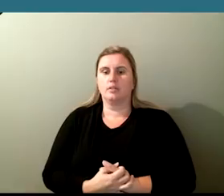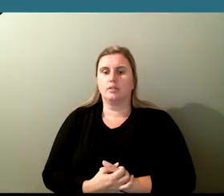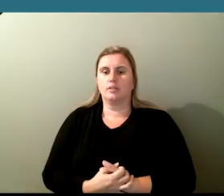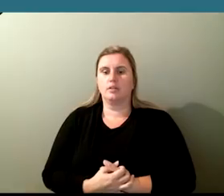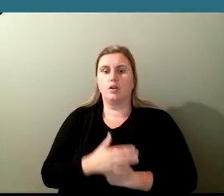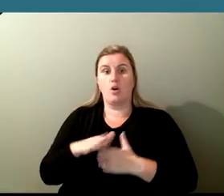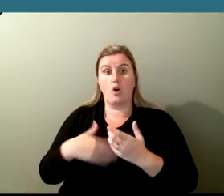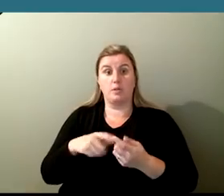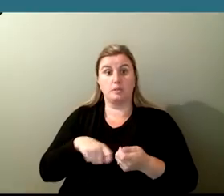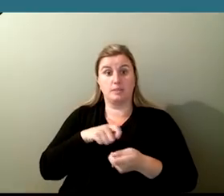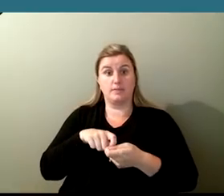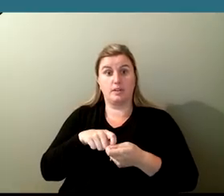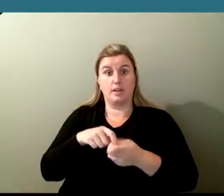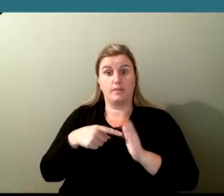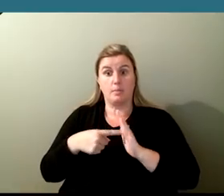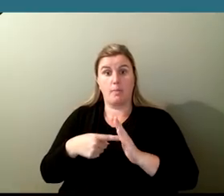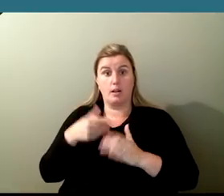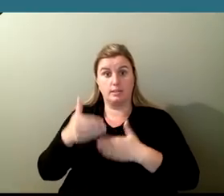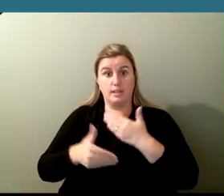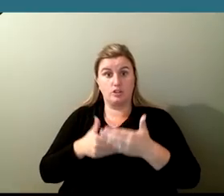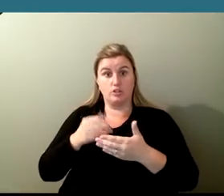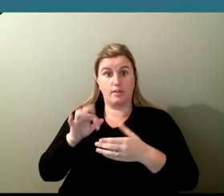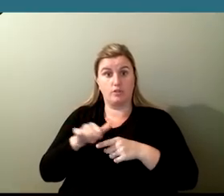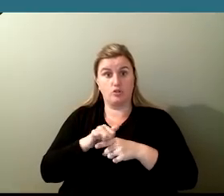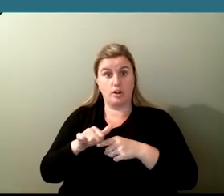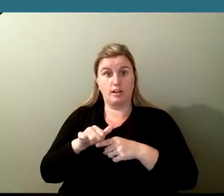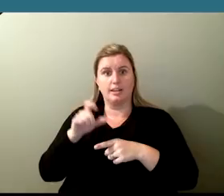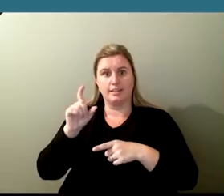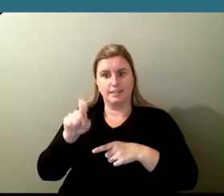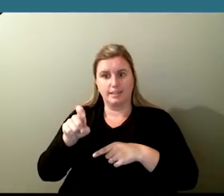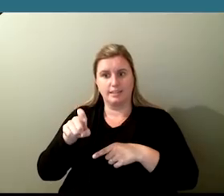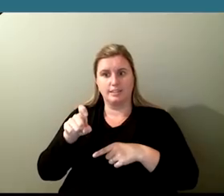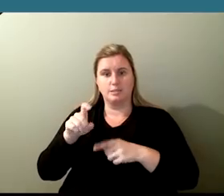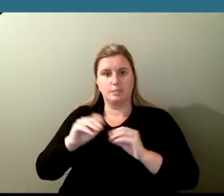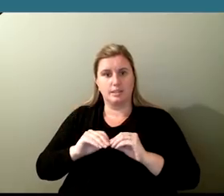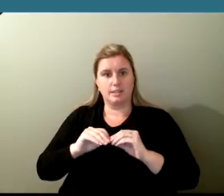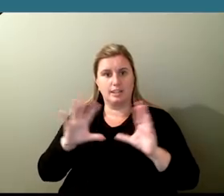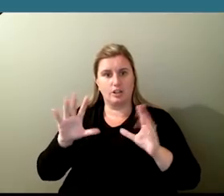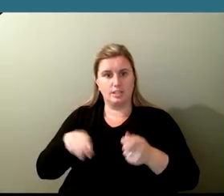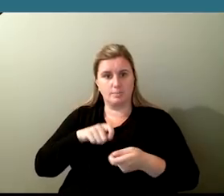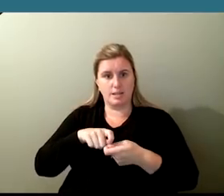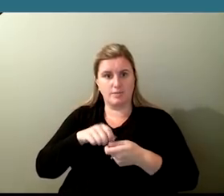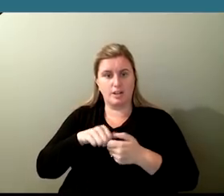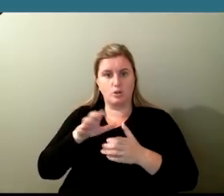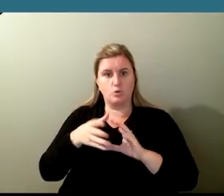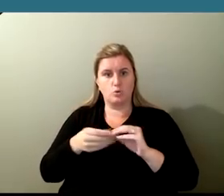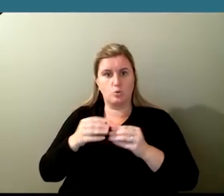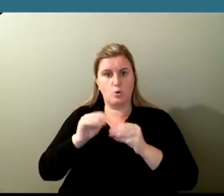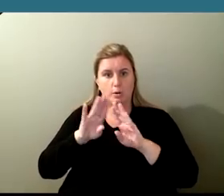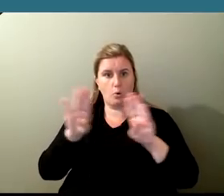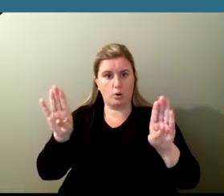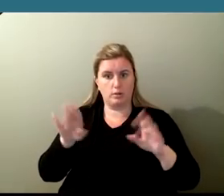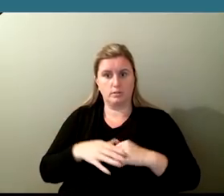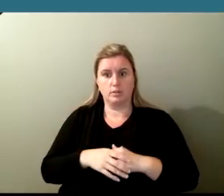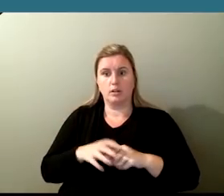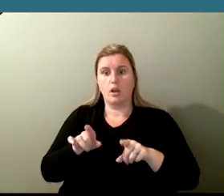specifics of your modeling stages of the training need to be clearly specified in your storyboard. Also